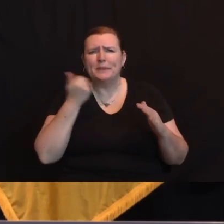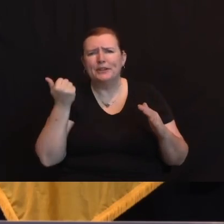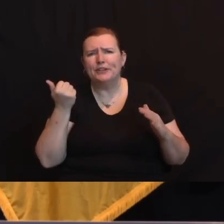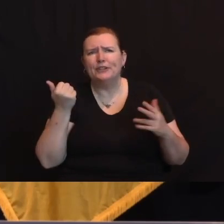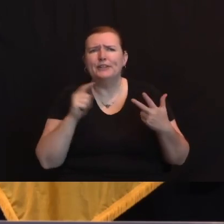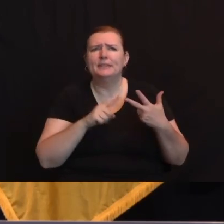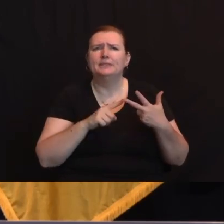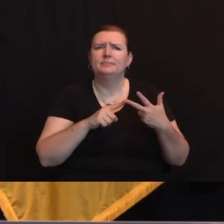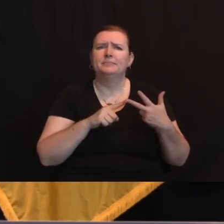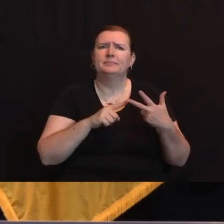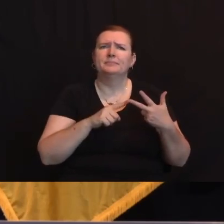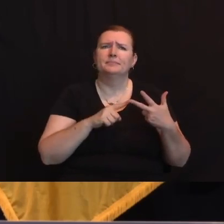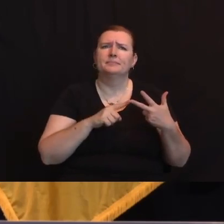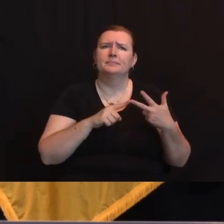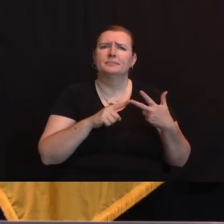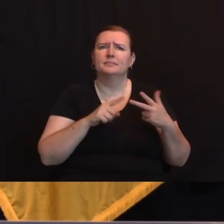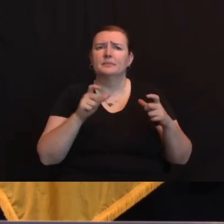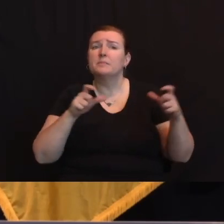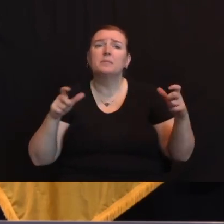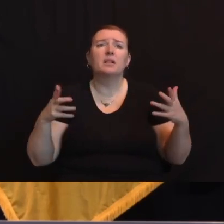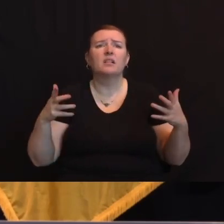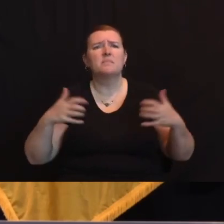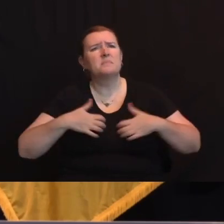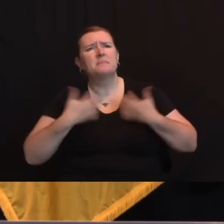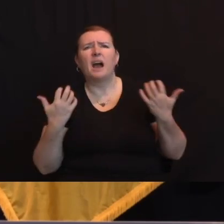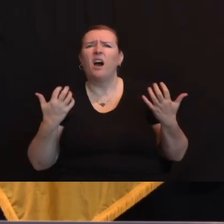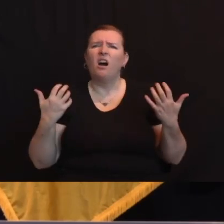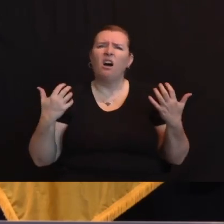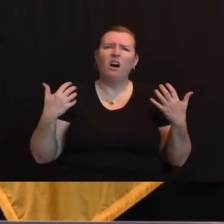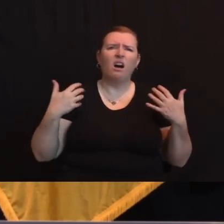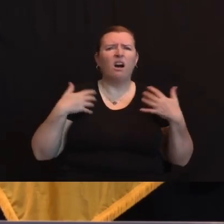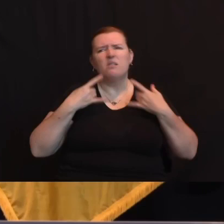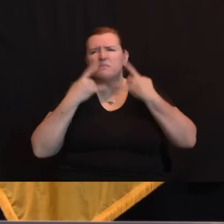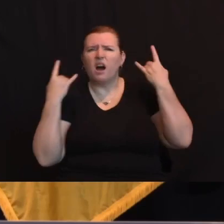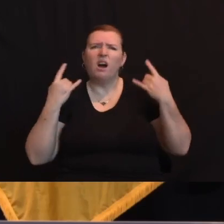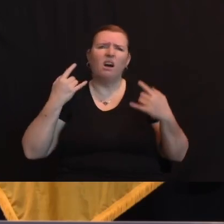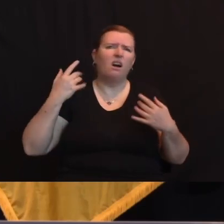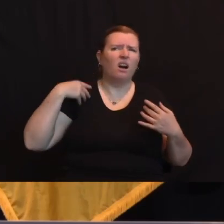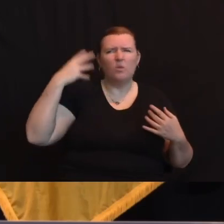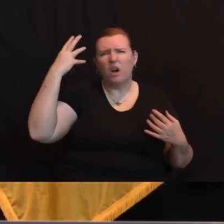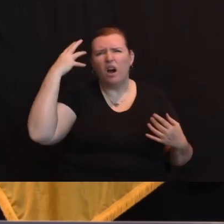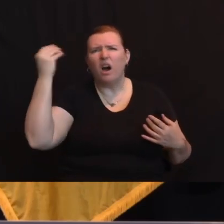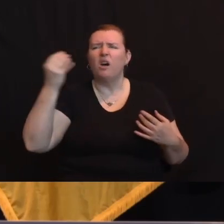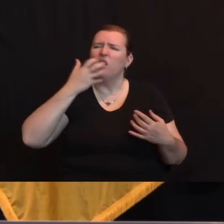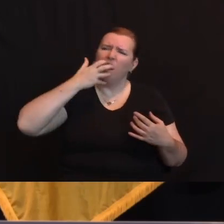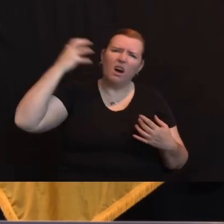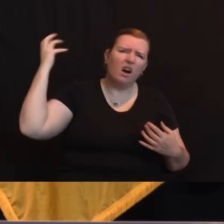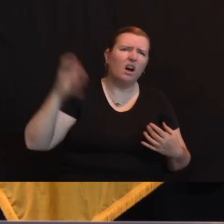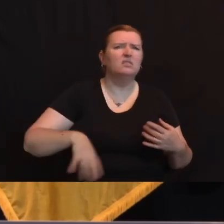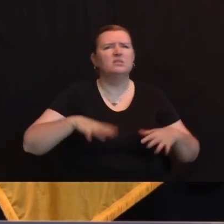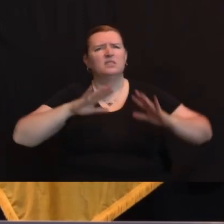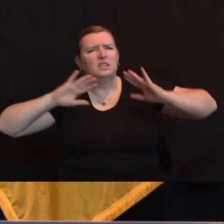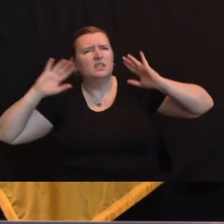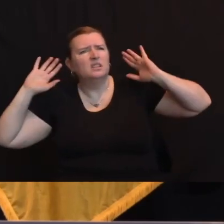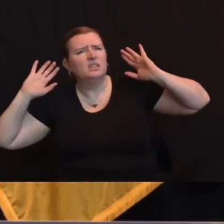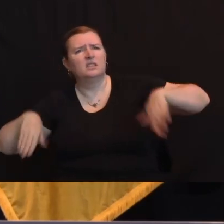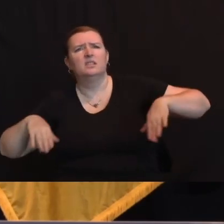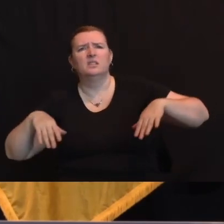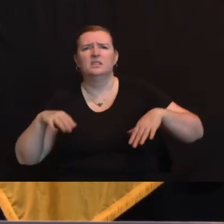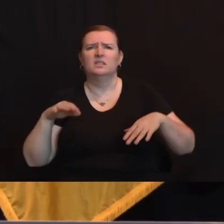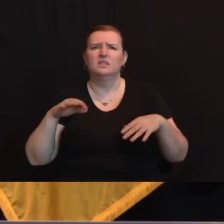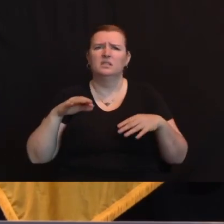There's this mad as hell, not going to take it anymore. People, it's 95 degrees out, young people in particular. It's human